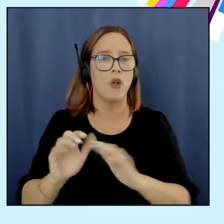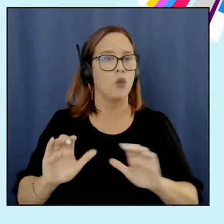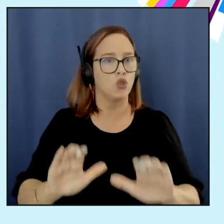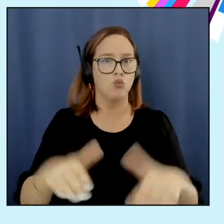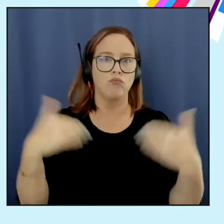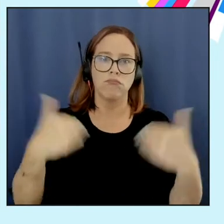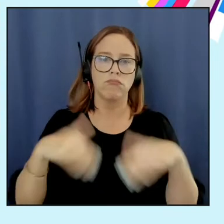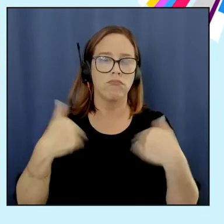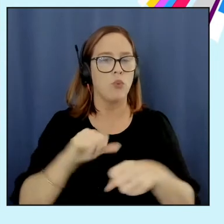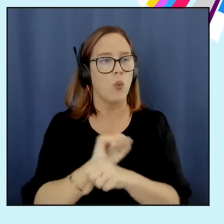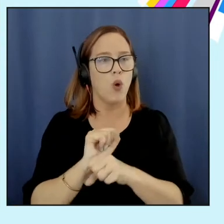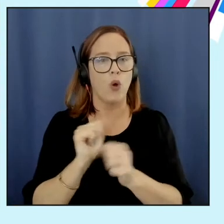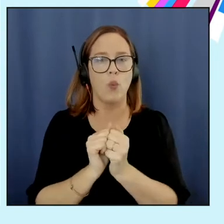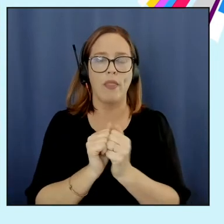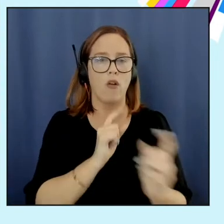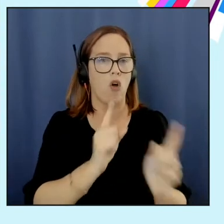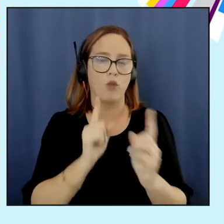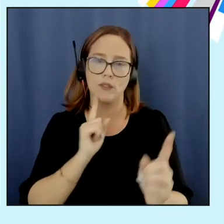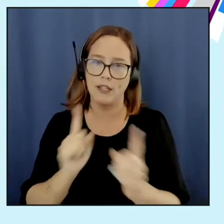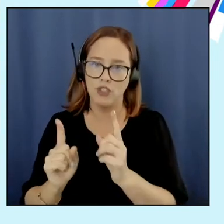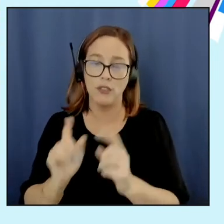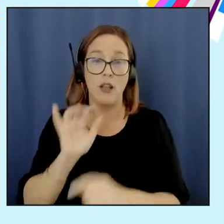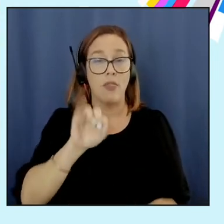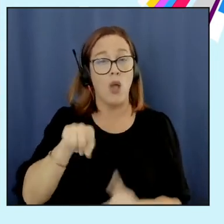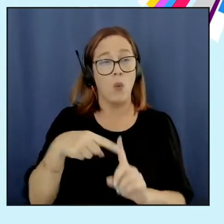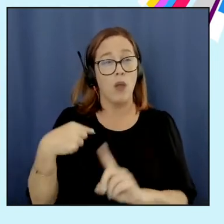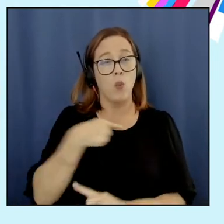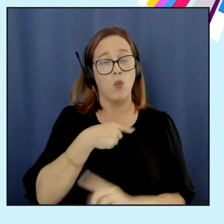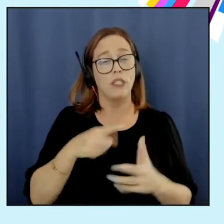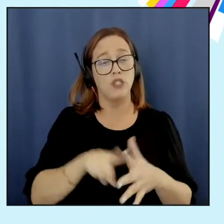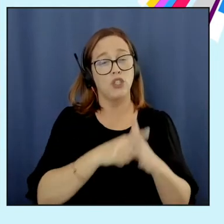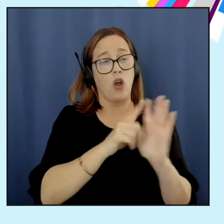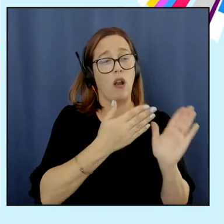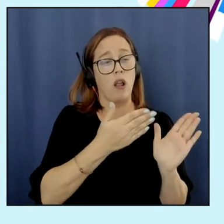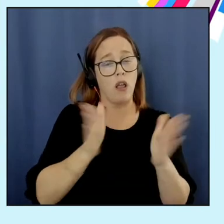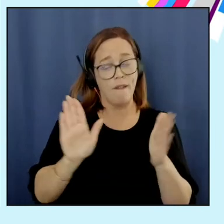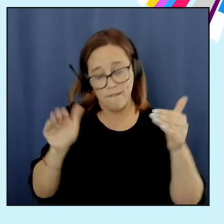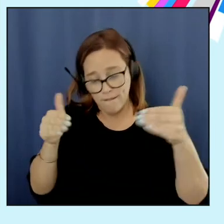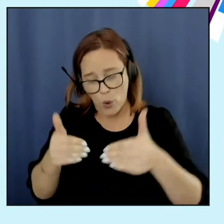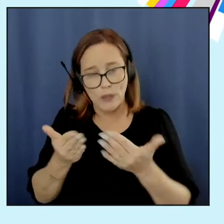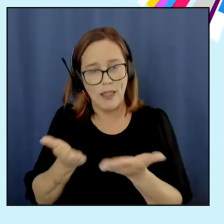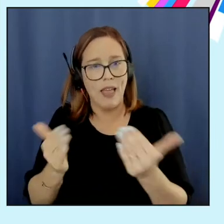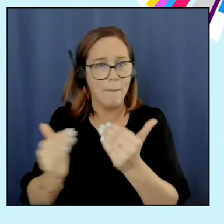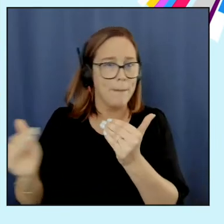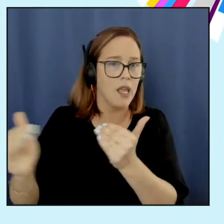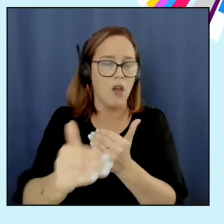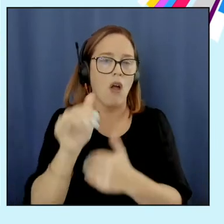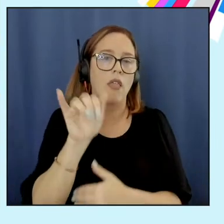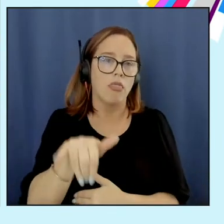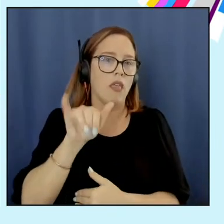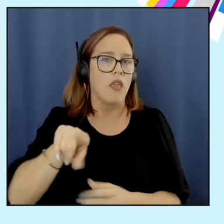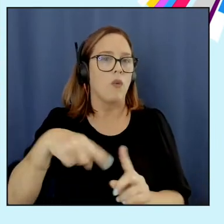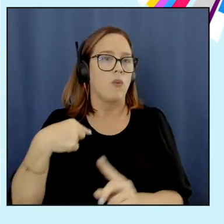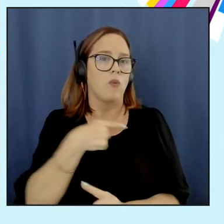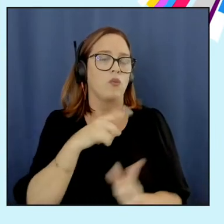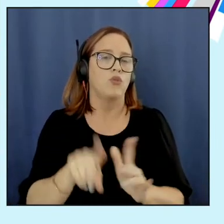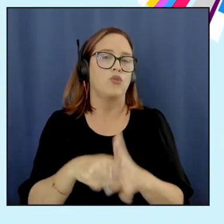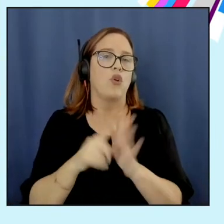those conversations. So that's when we started to focus in things beyond that. And that's when we started to focus